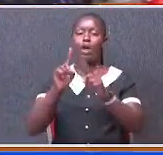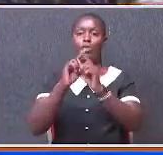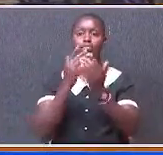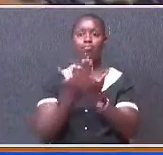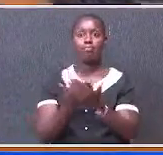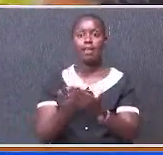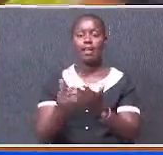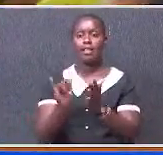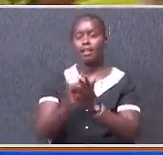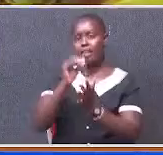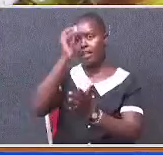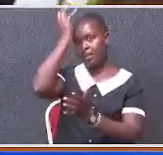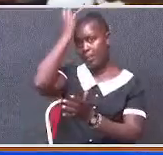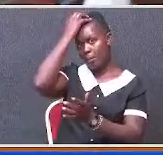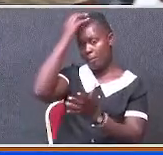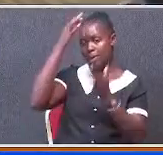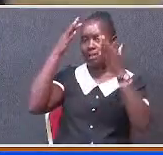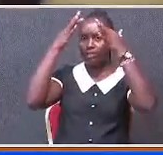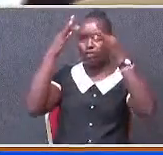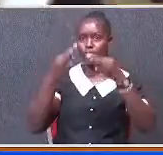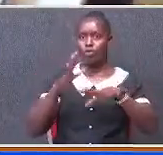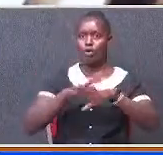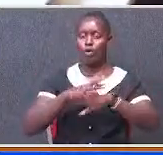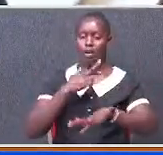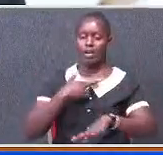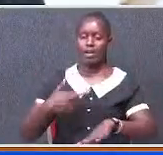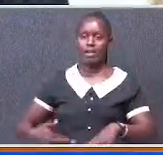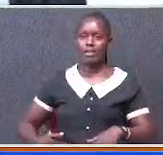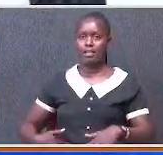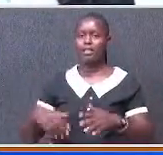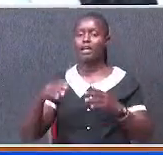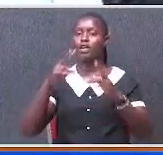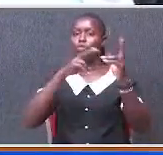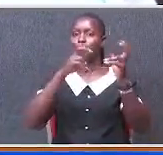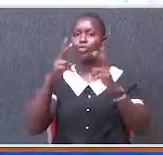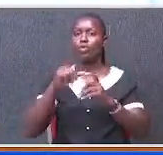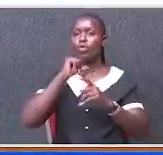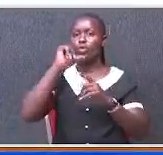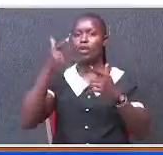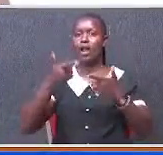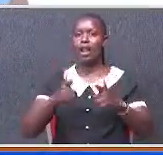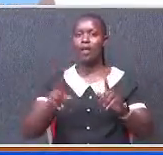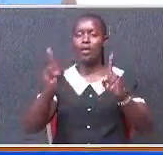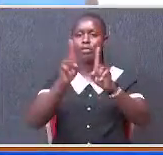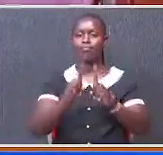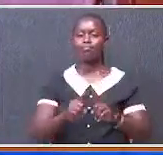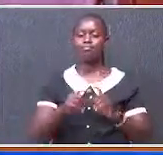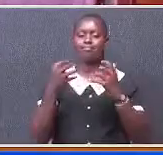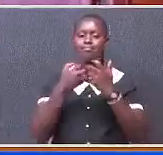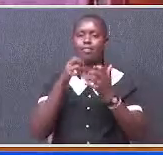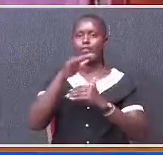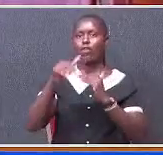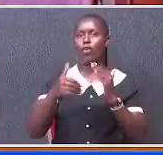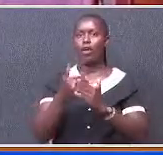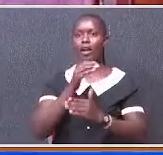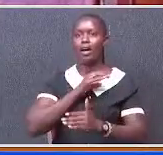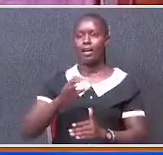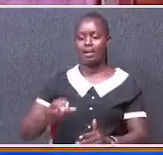Pope's decision on religious matters are infallible and binding for all Christians.